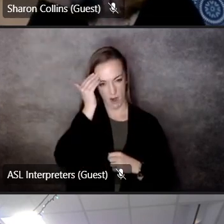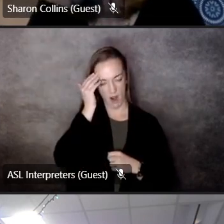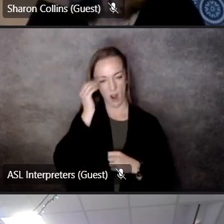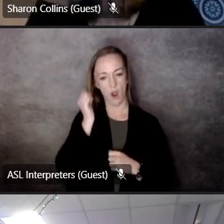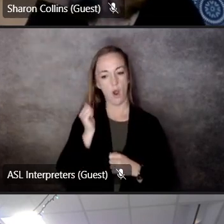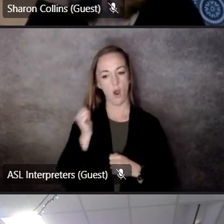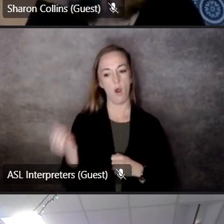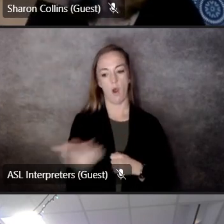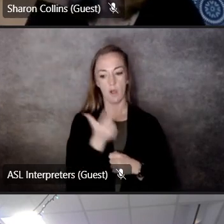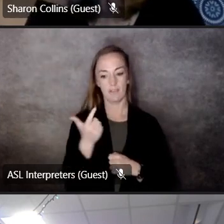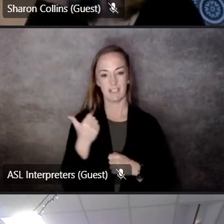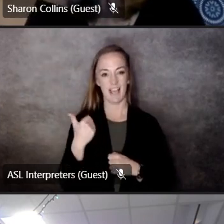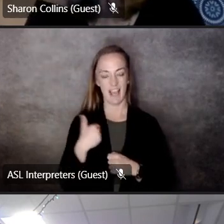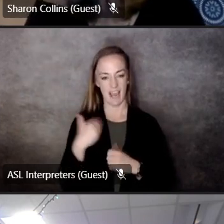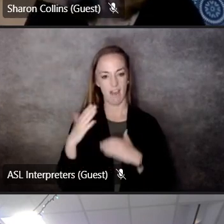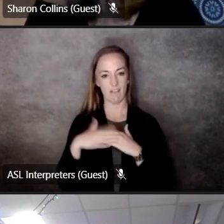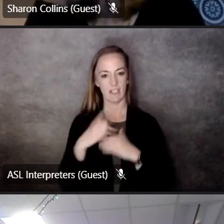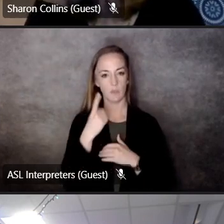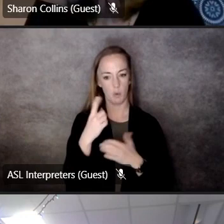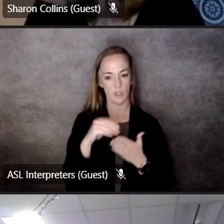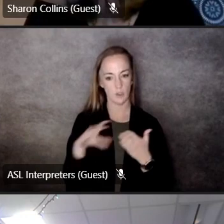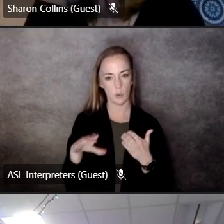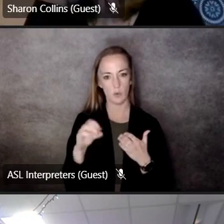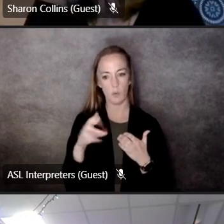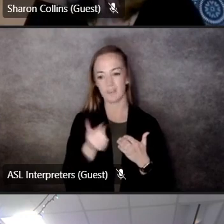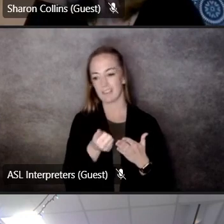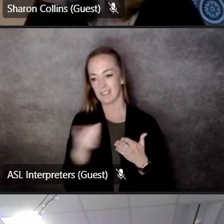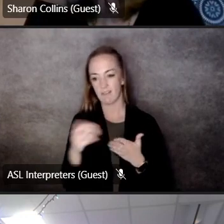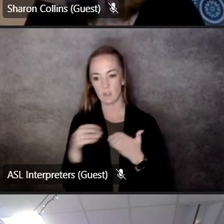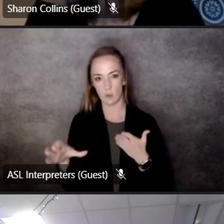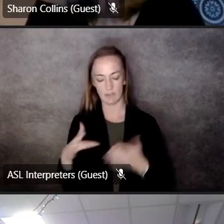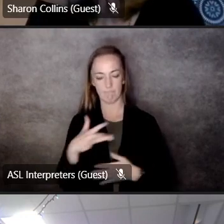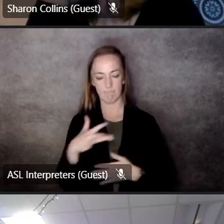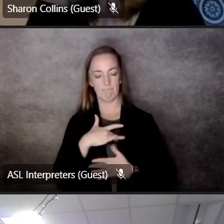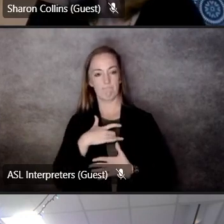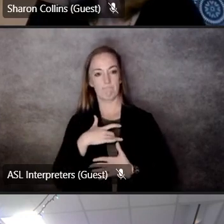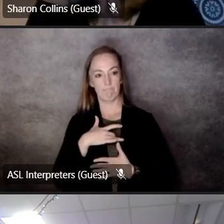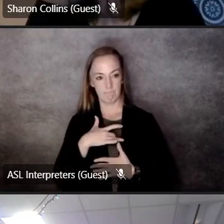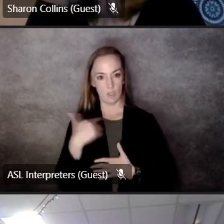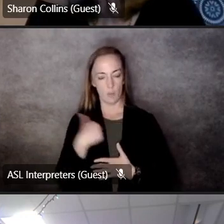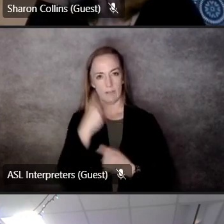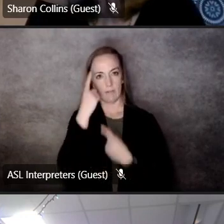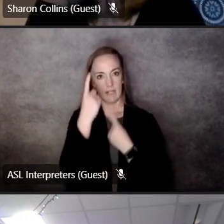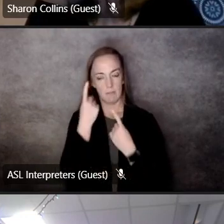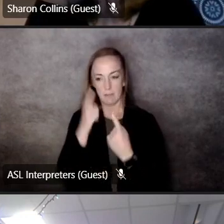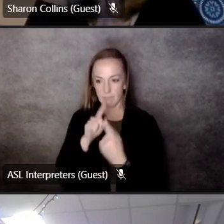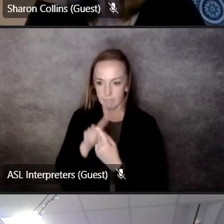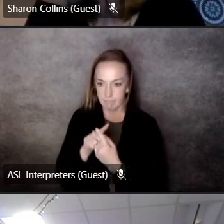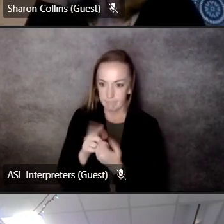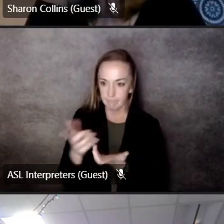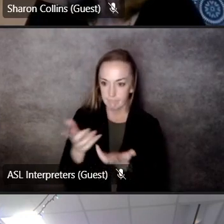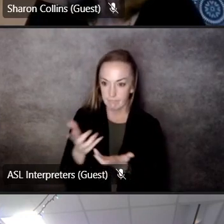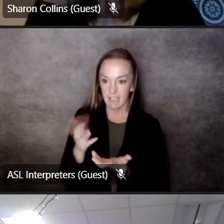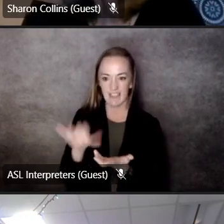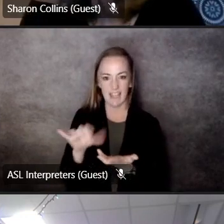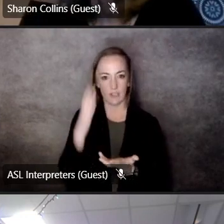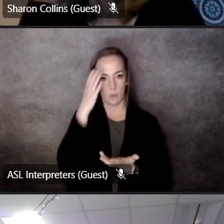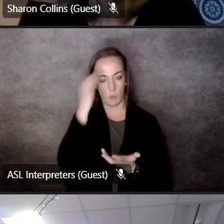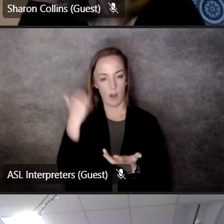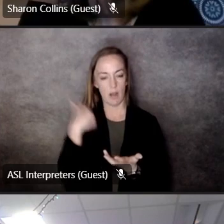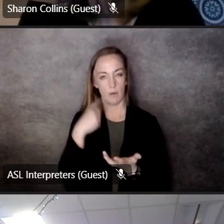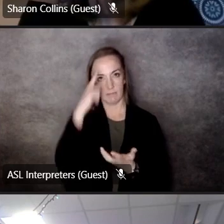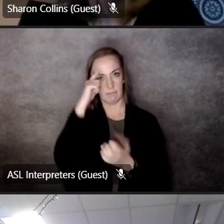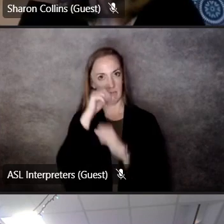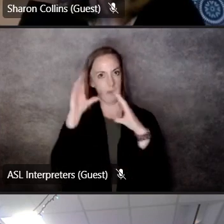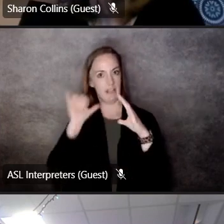our hearts every day that we're thinking about, that we go to. And it's just that compassion and that care that brings such